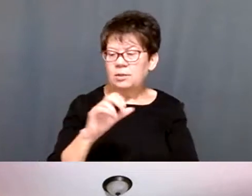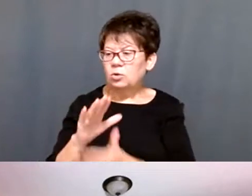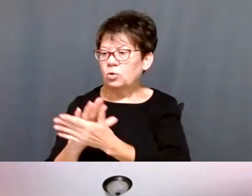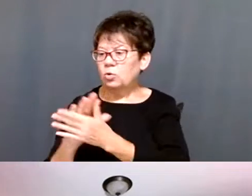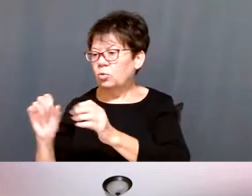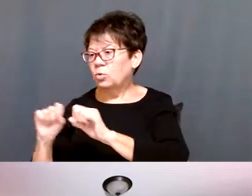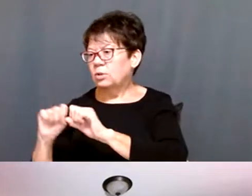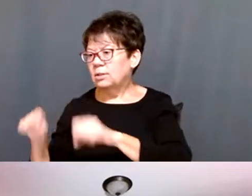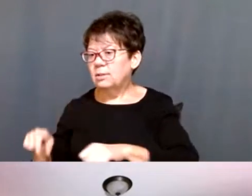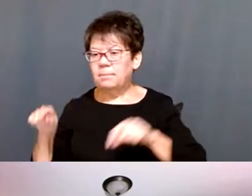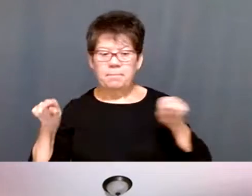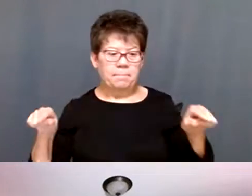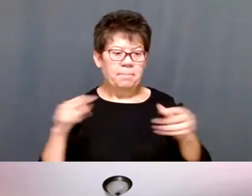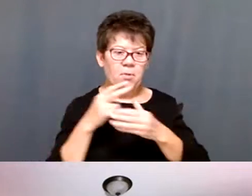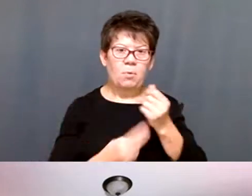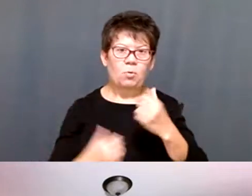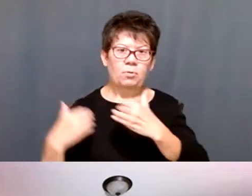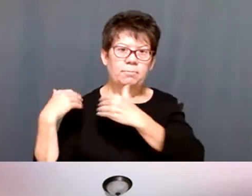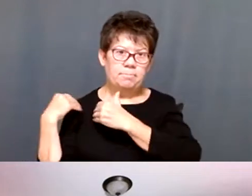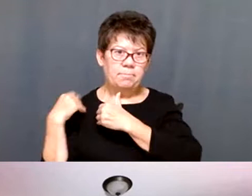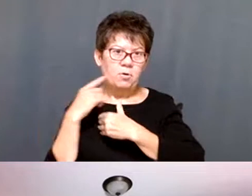that responsibility.